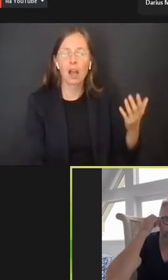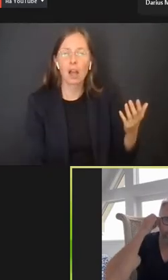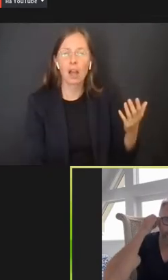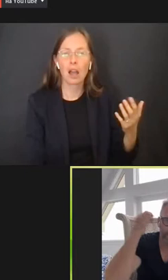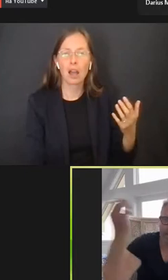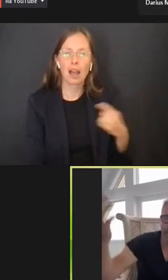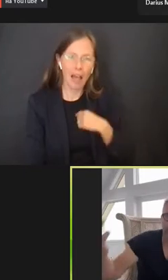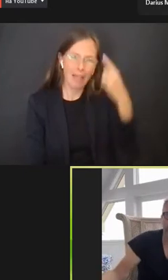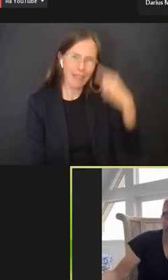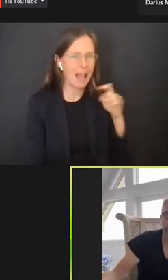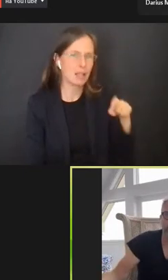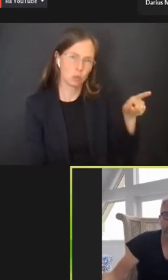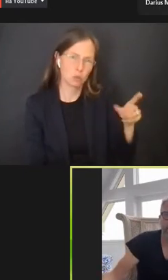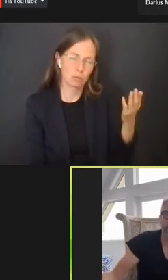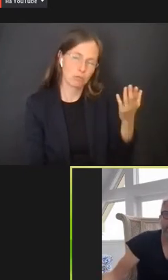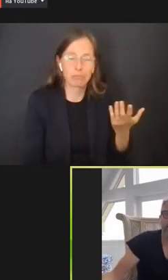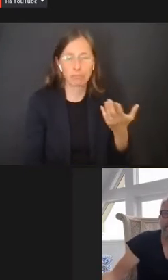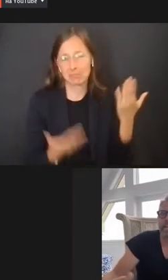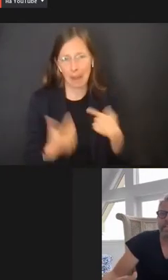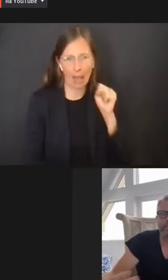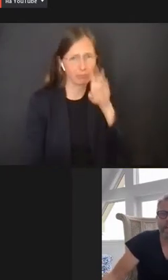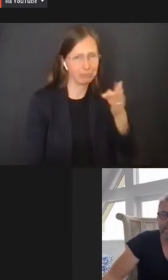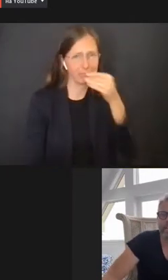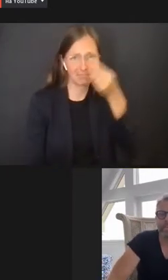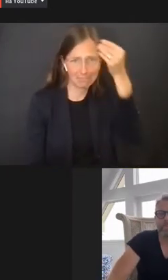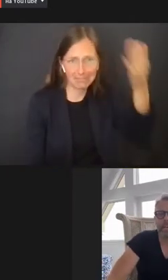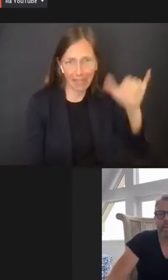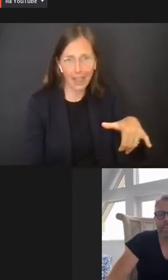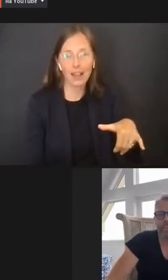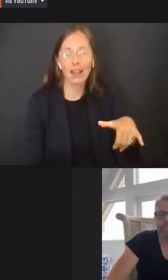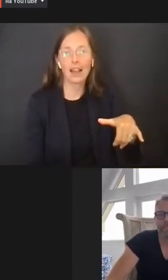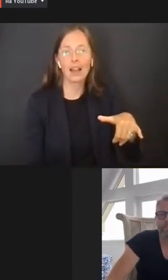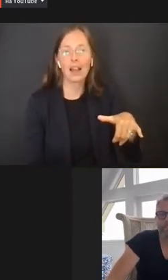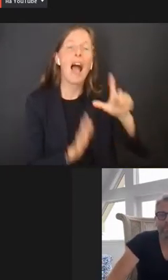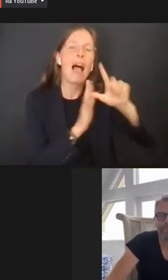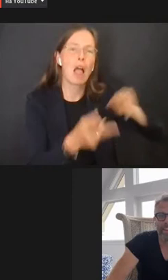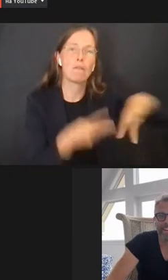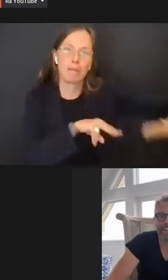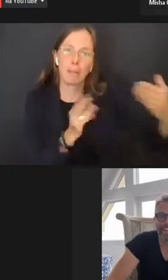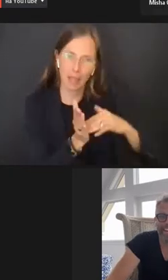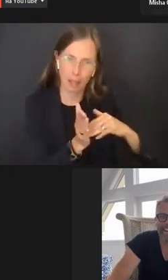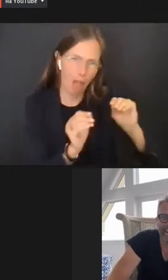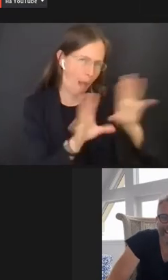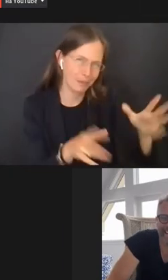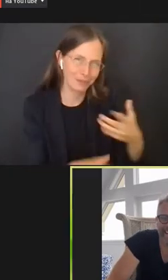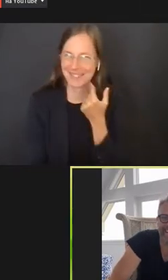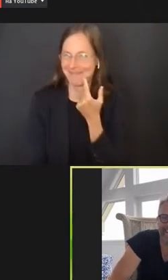you. I mean, if I'll be so bold. Mm-hmm. And then it flipped again, obviously.